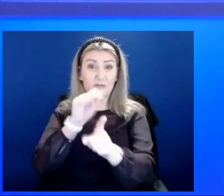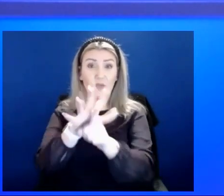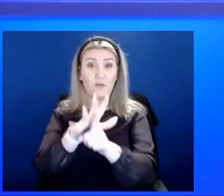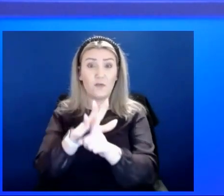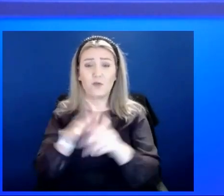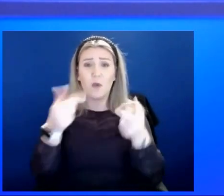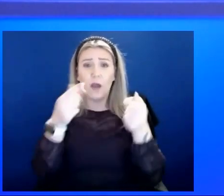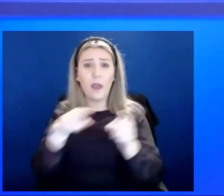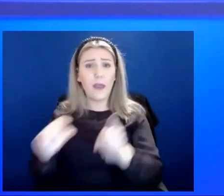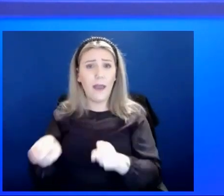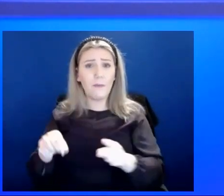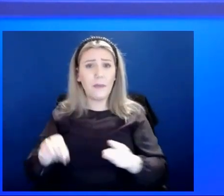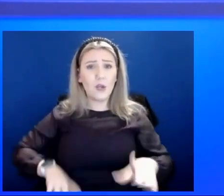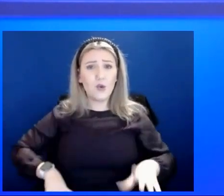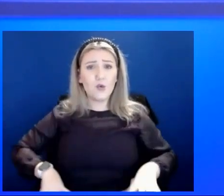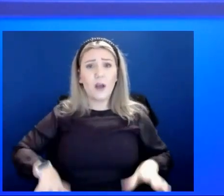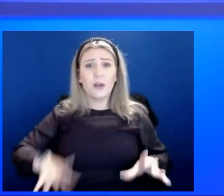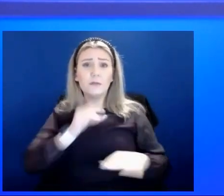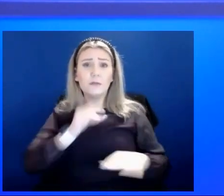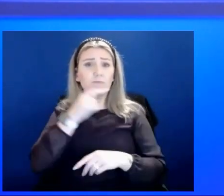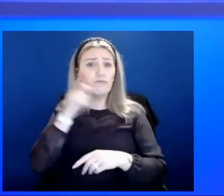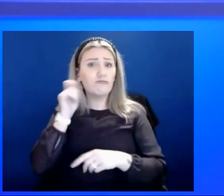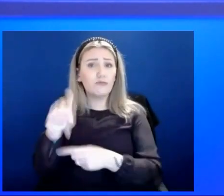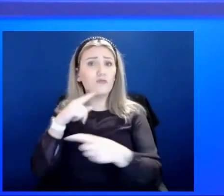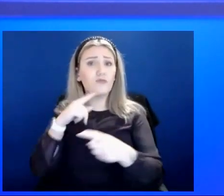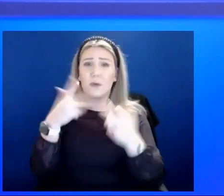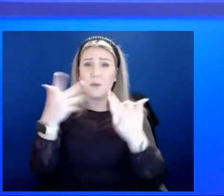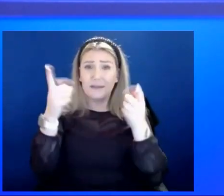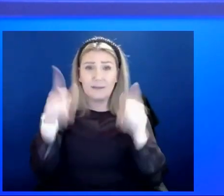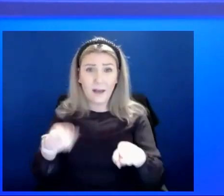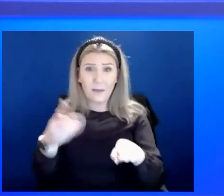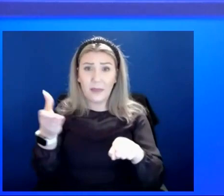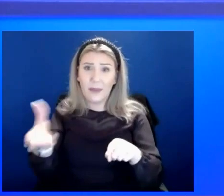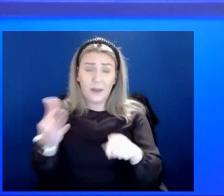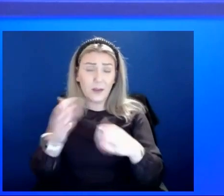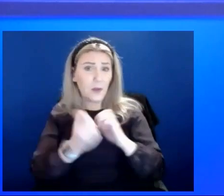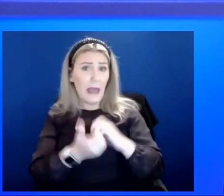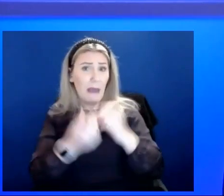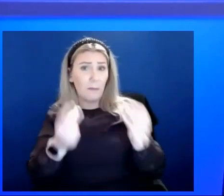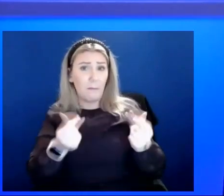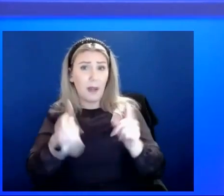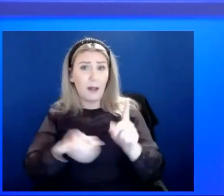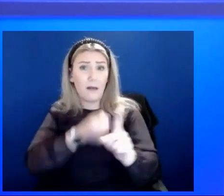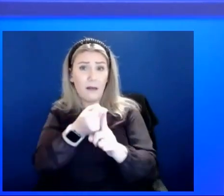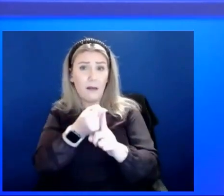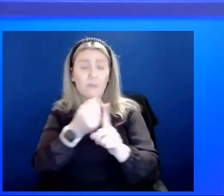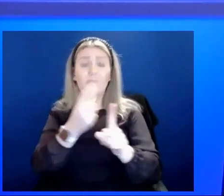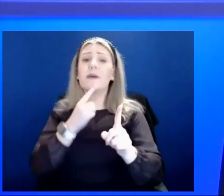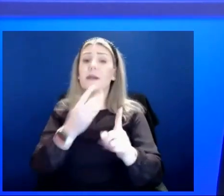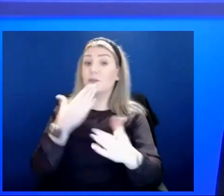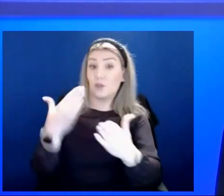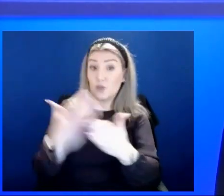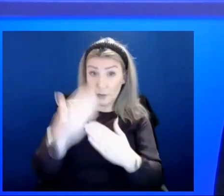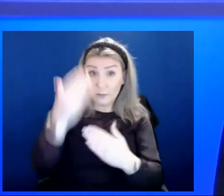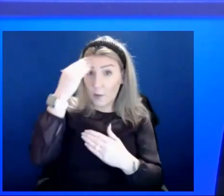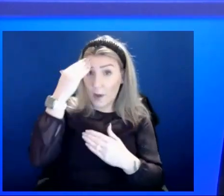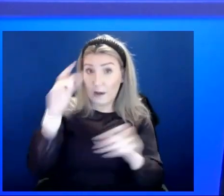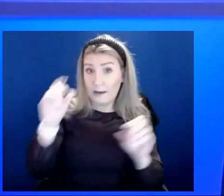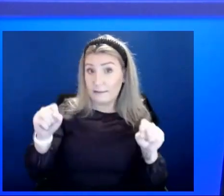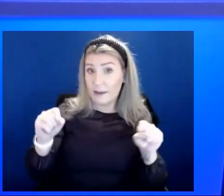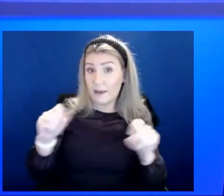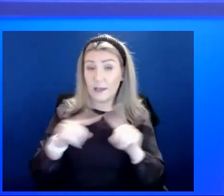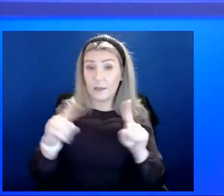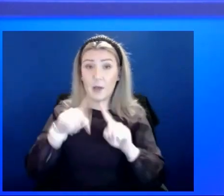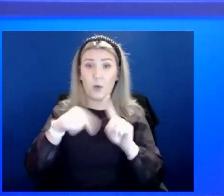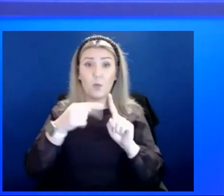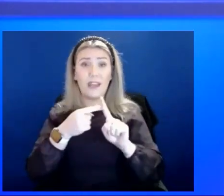Russia. And so I think that we just have to think of how is this immediately impacting us. It's good to be aware, but when we're spending